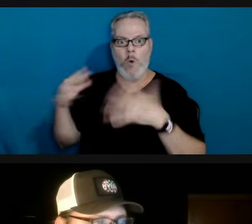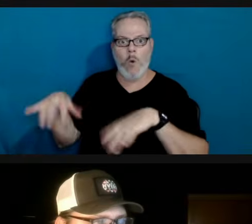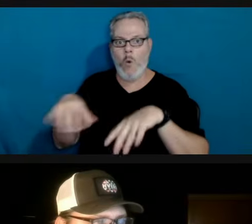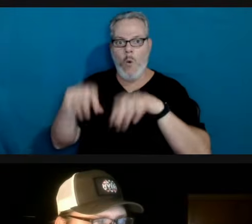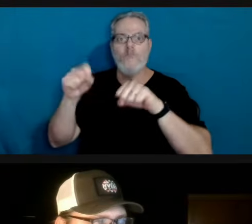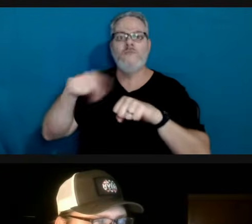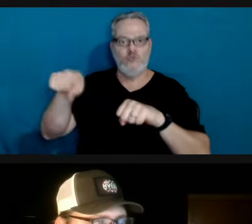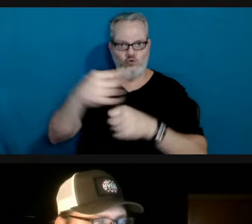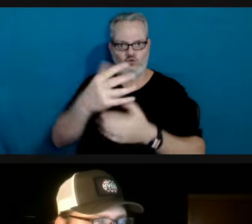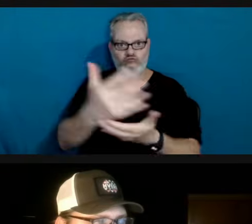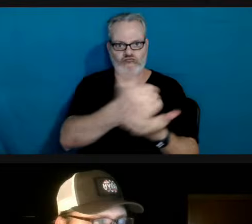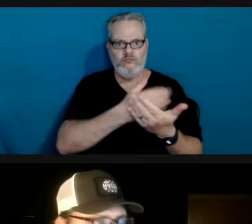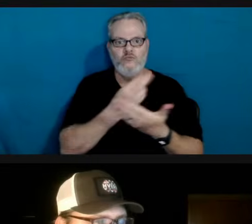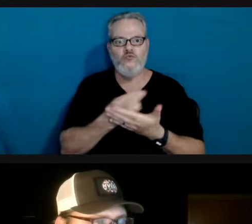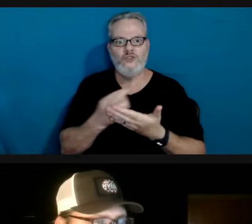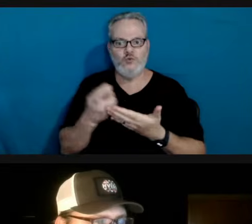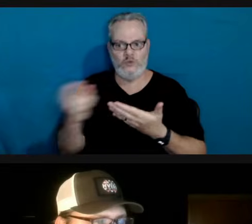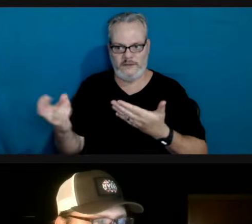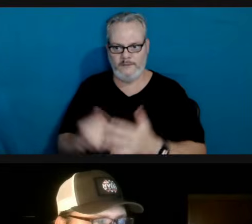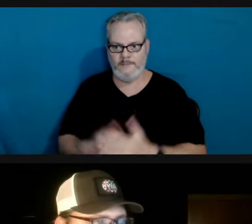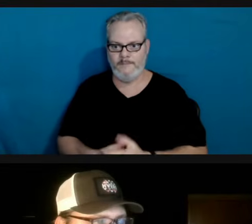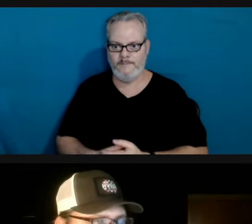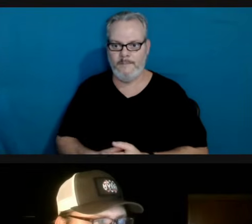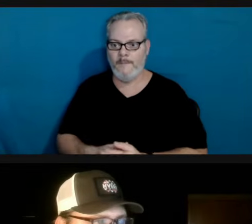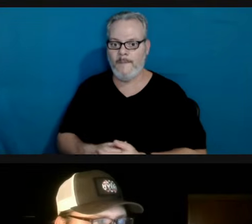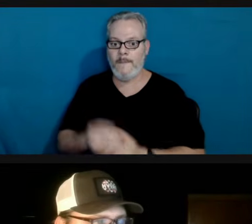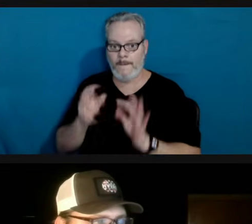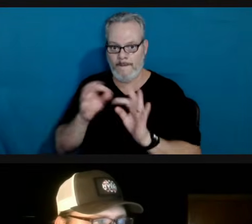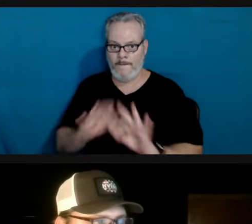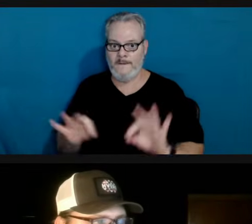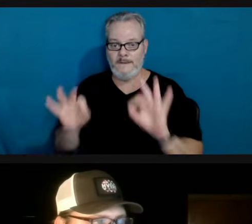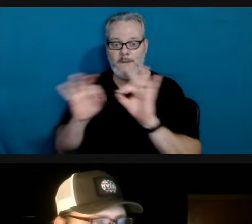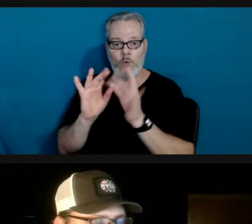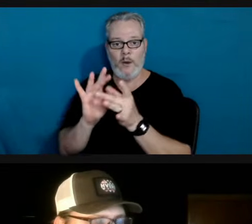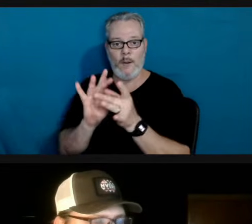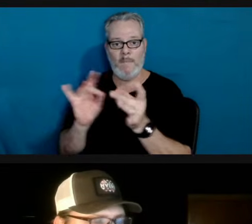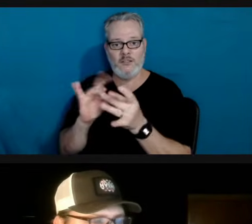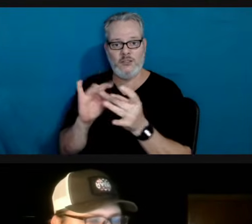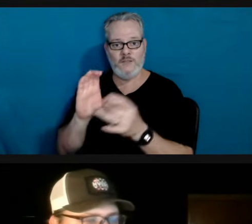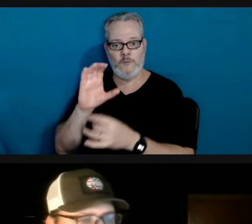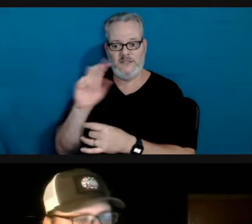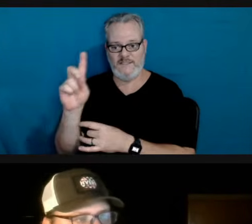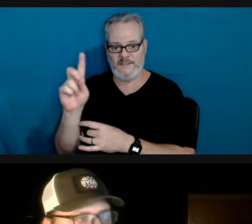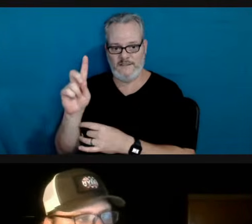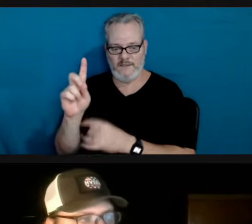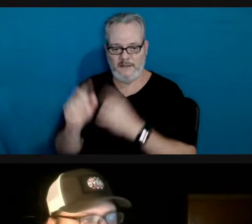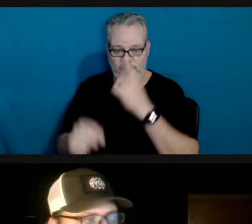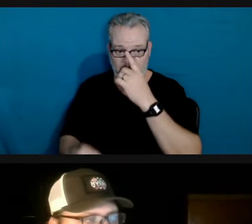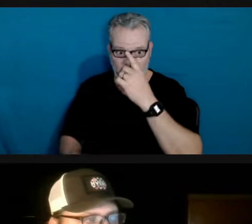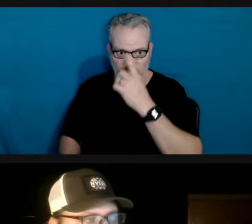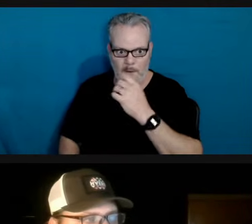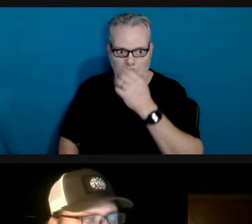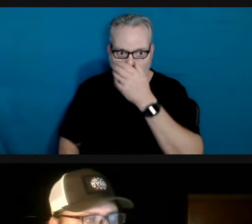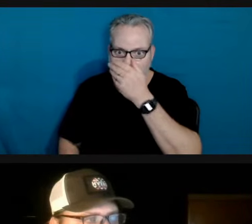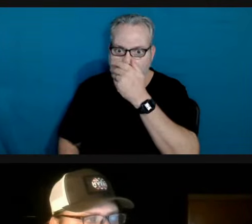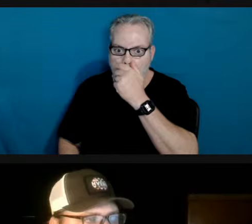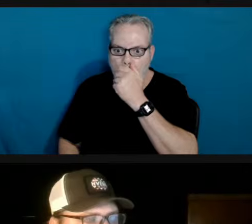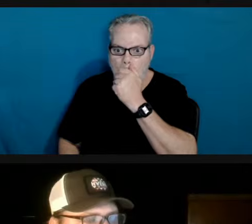resources. This is an important message from Civil Defense here. I need to move my screen. Give me 1 second here. There we